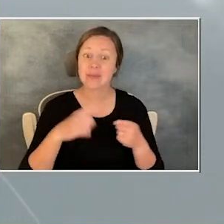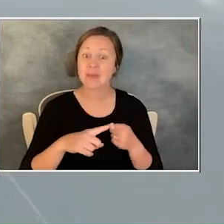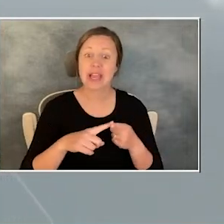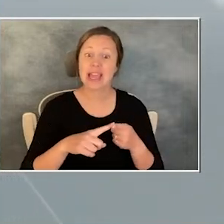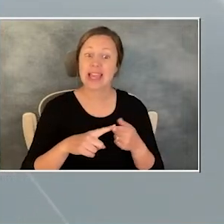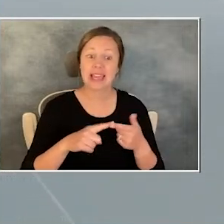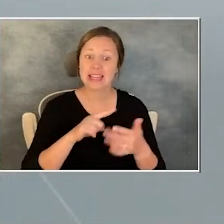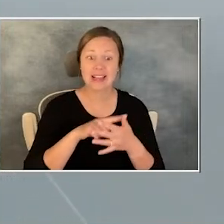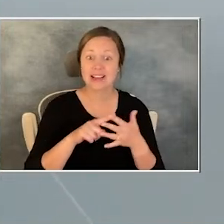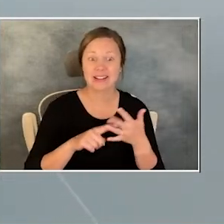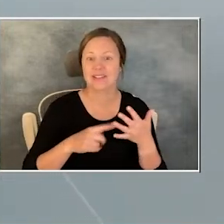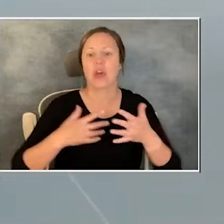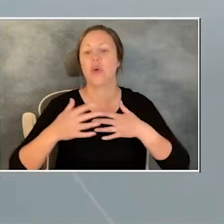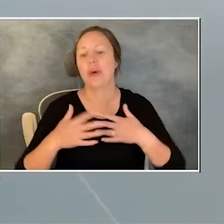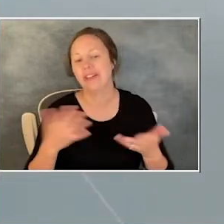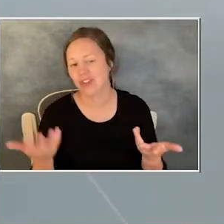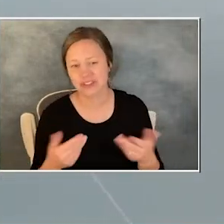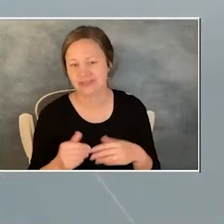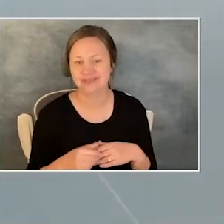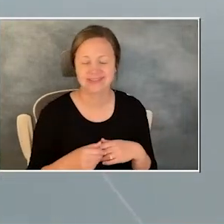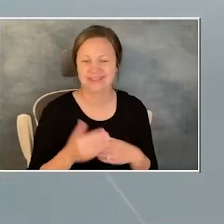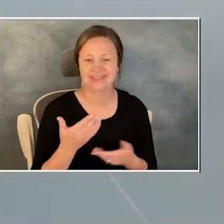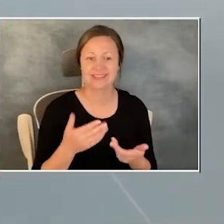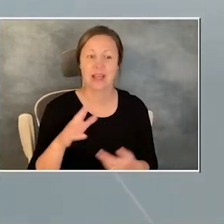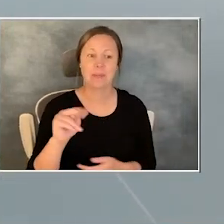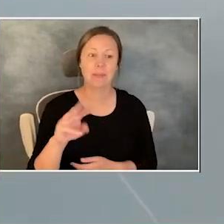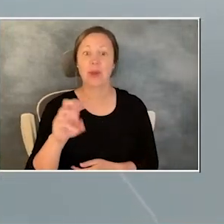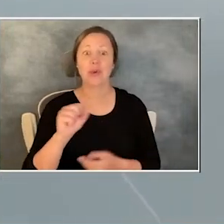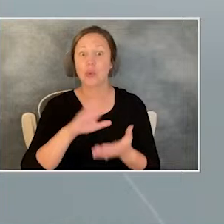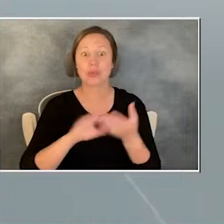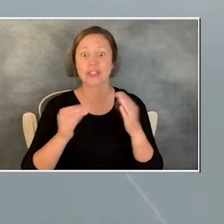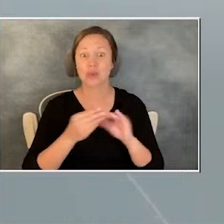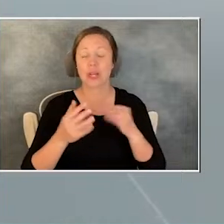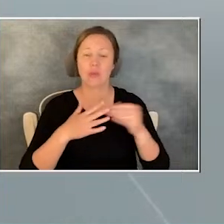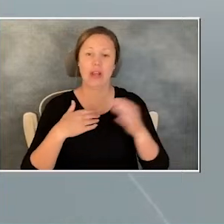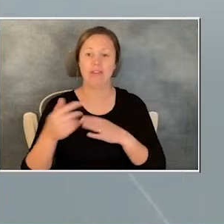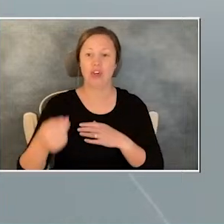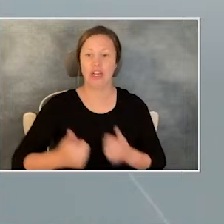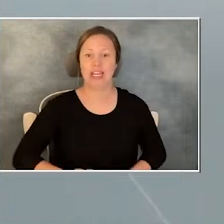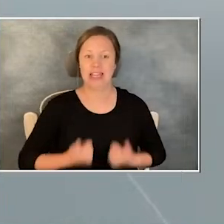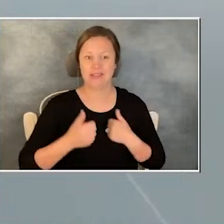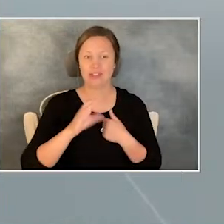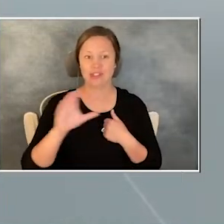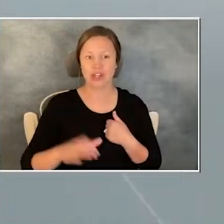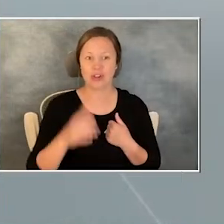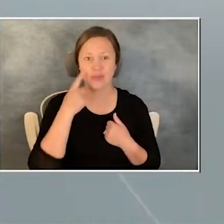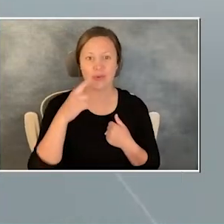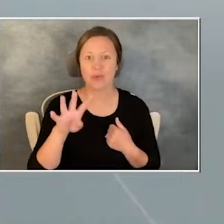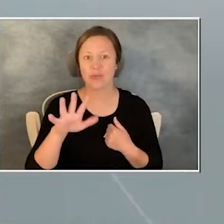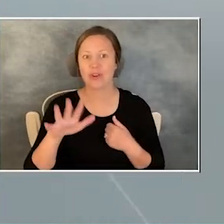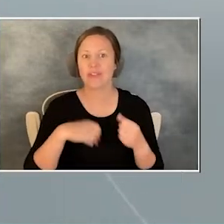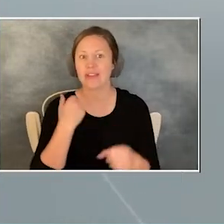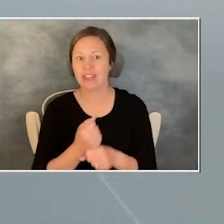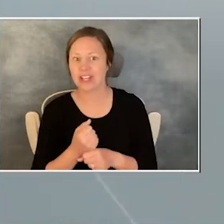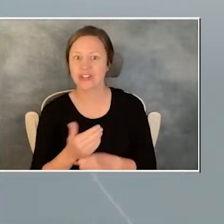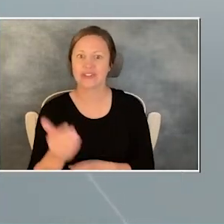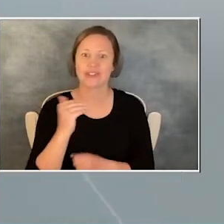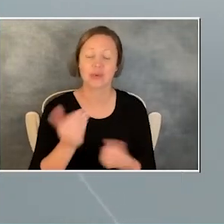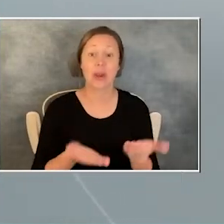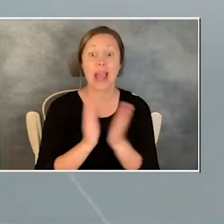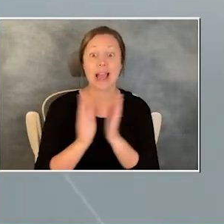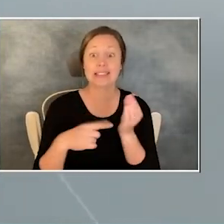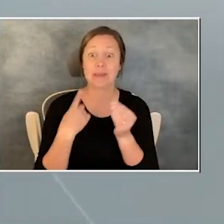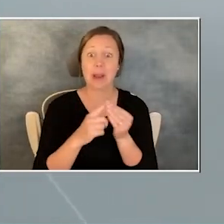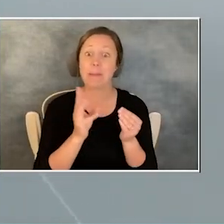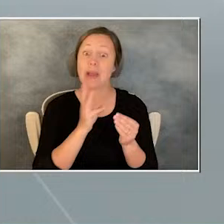whatever, a weird news story he covered. He was a newsman in Chicago for 45 years. Ask me about my water skiing. And so I put all his water